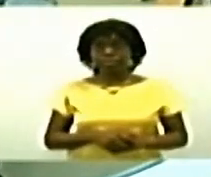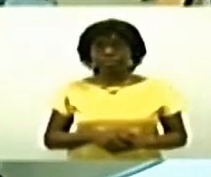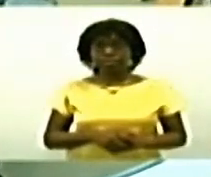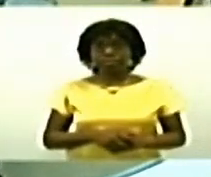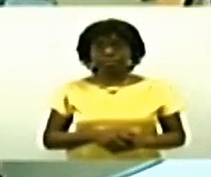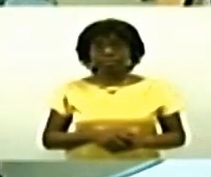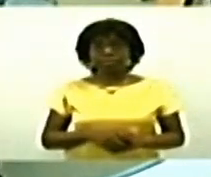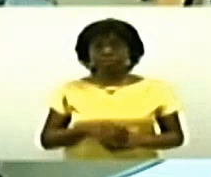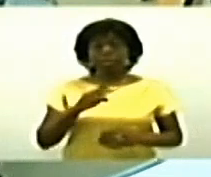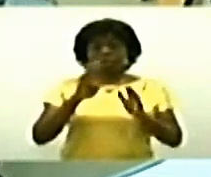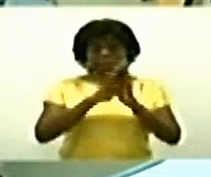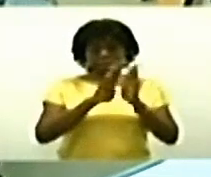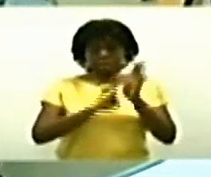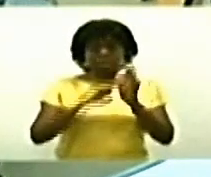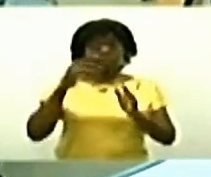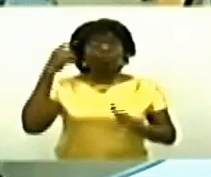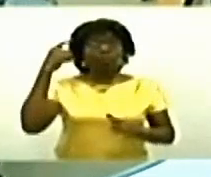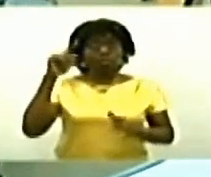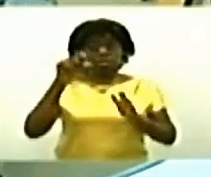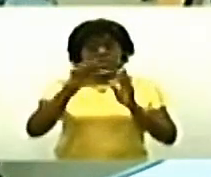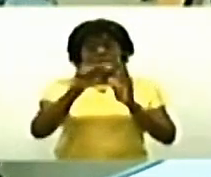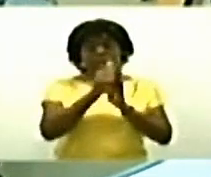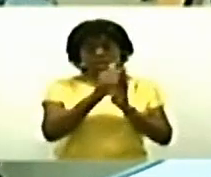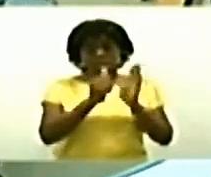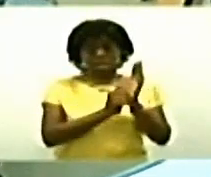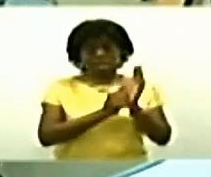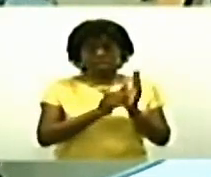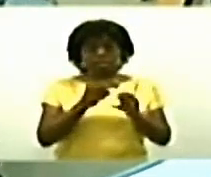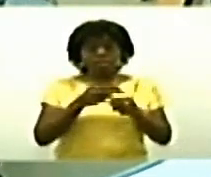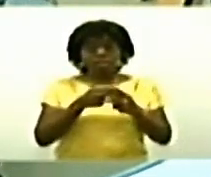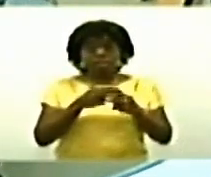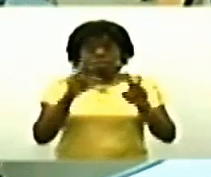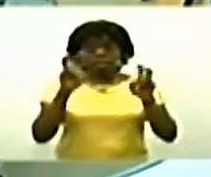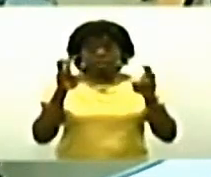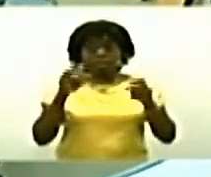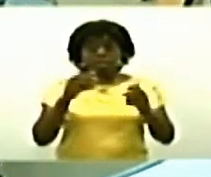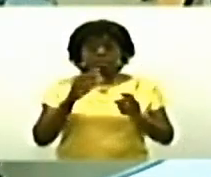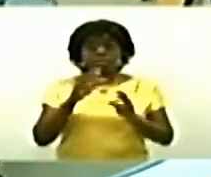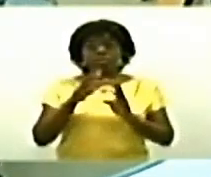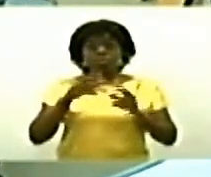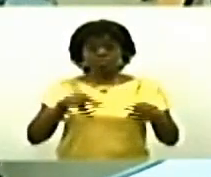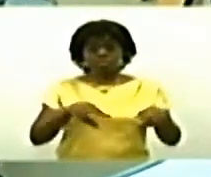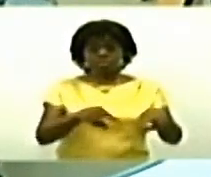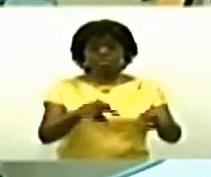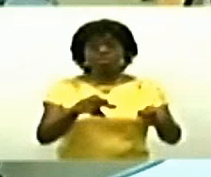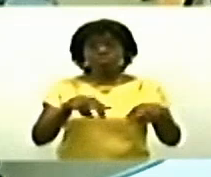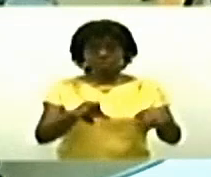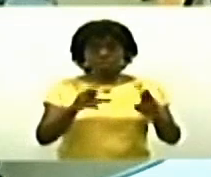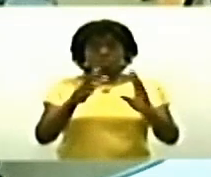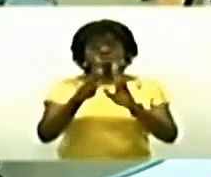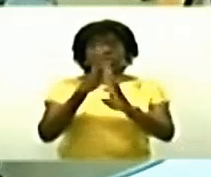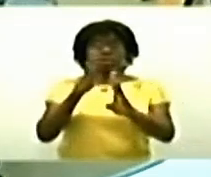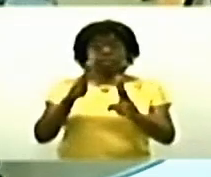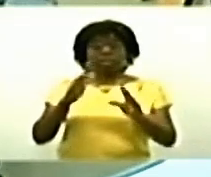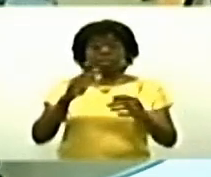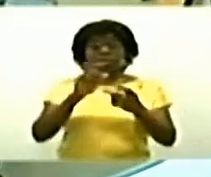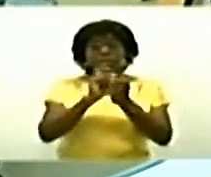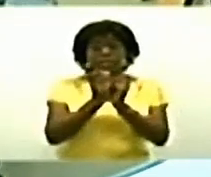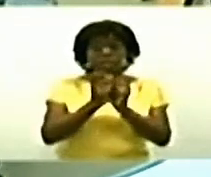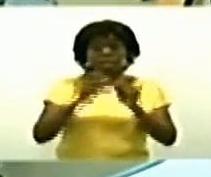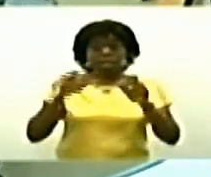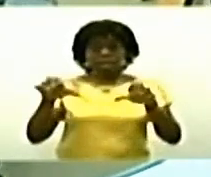A bill for an act shortly entitled Road Traffic Amendment Act 2018.